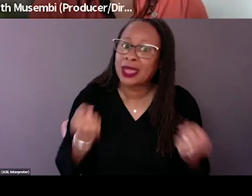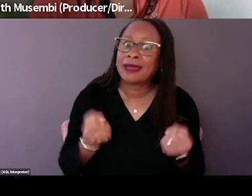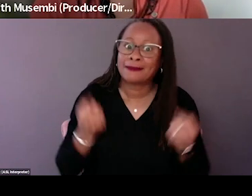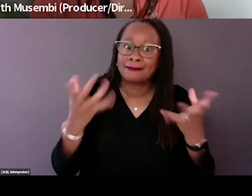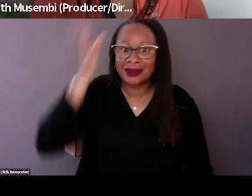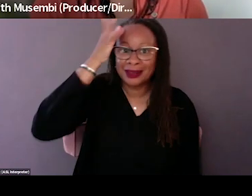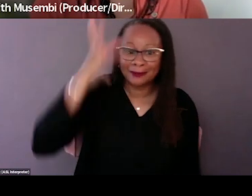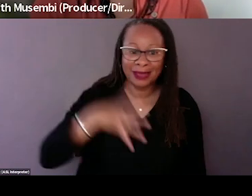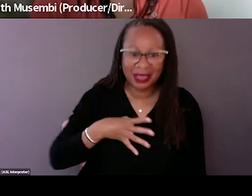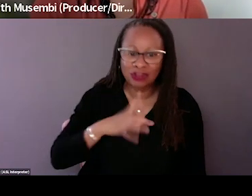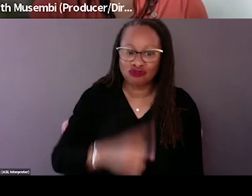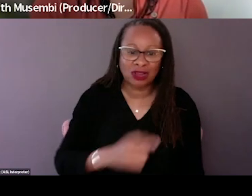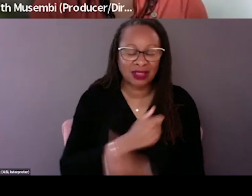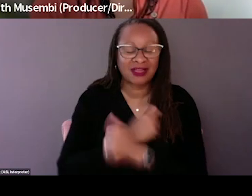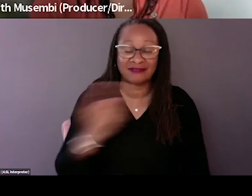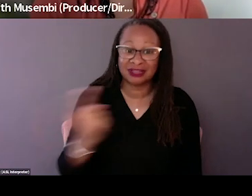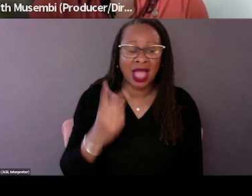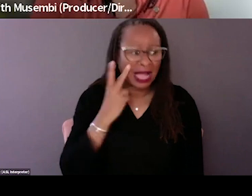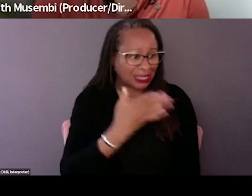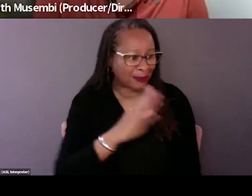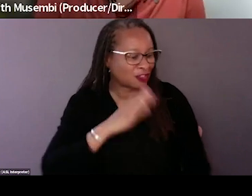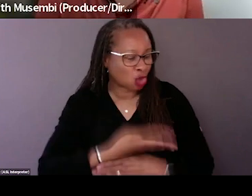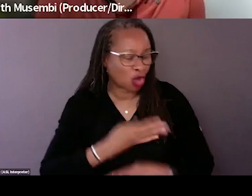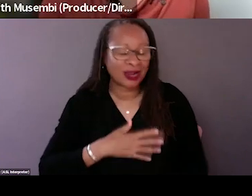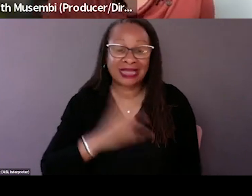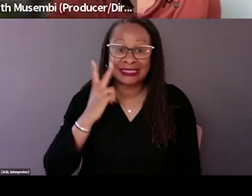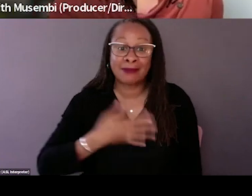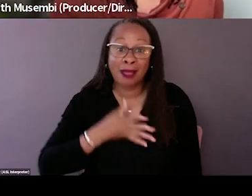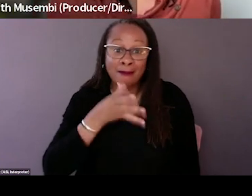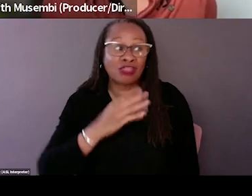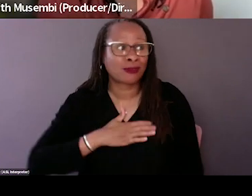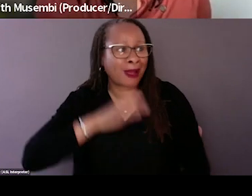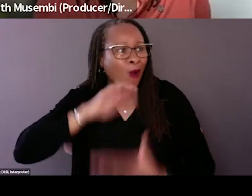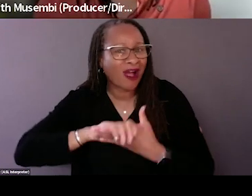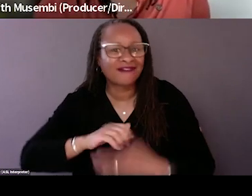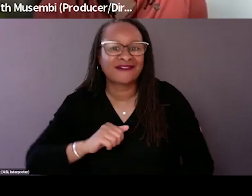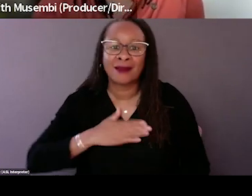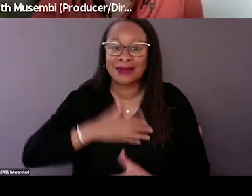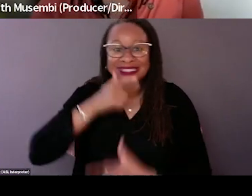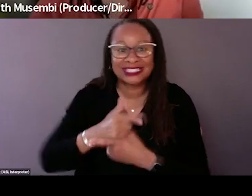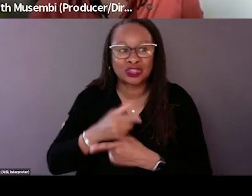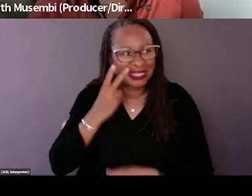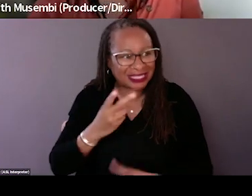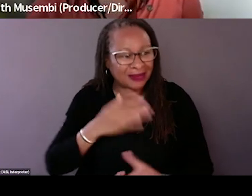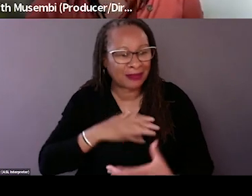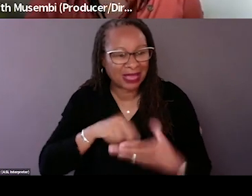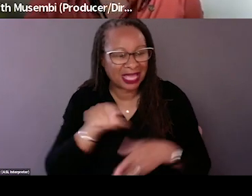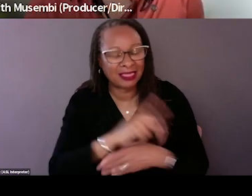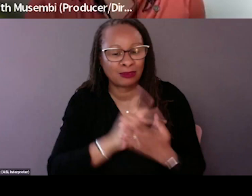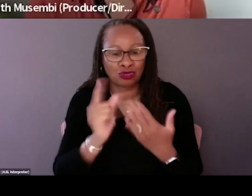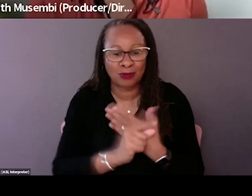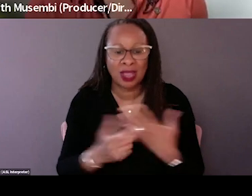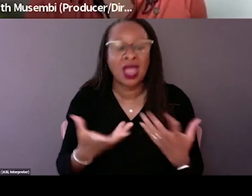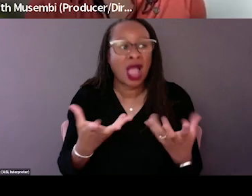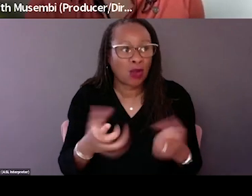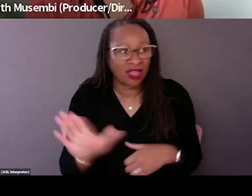us saying, I see my daughter, I see my mother, my wife, my sister, And I want them, you know, their families, they want